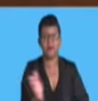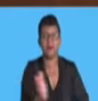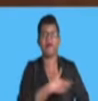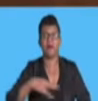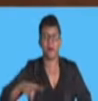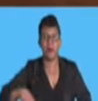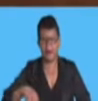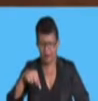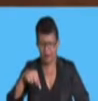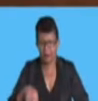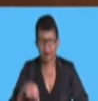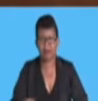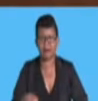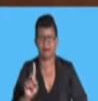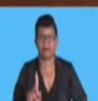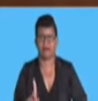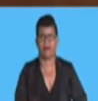ladies and gentlemen in the gallery,